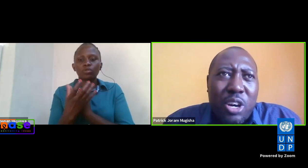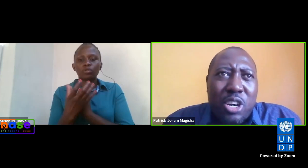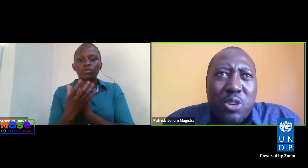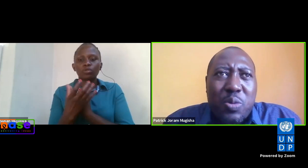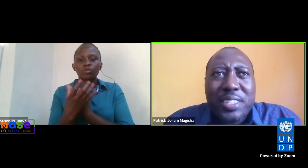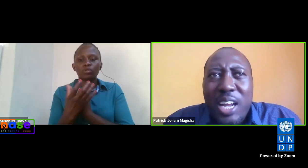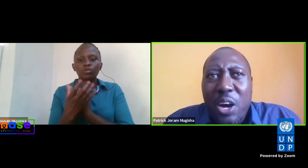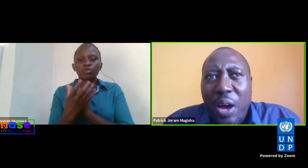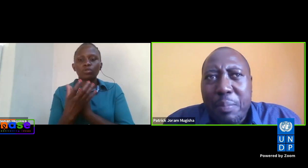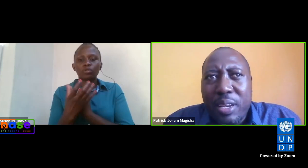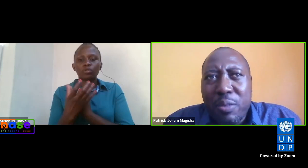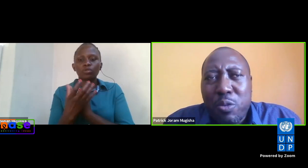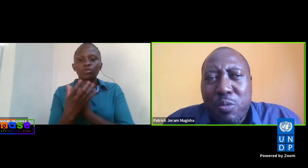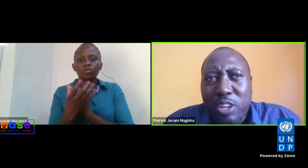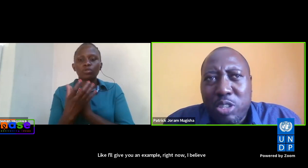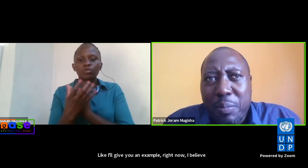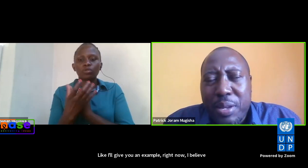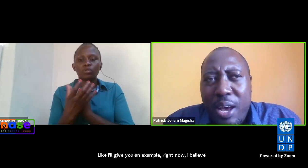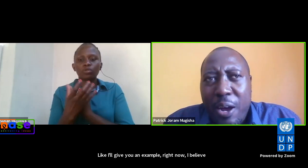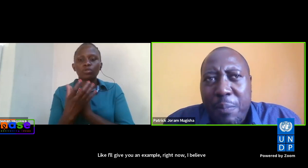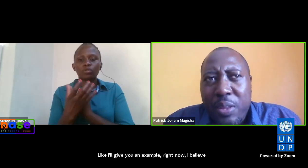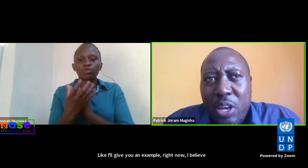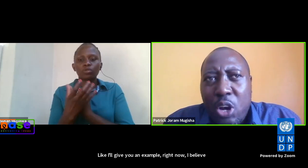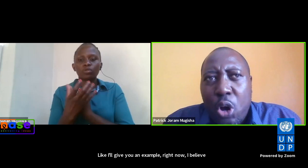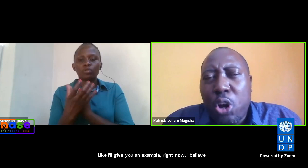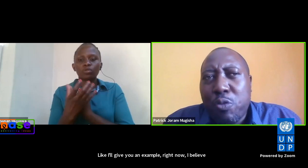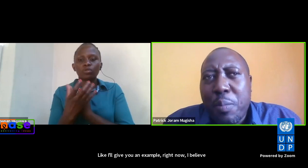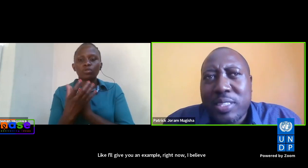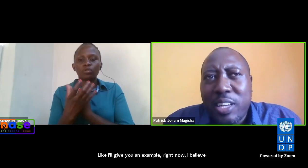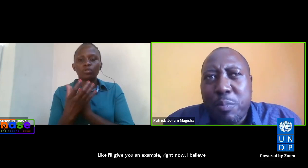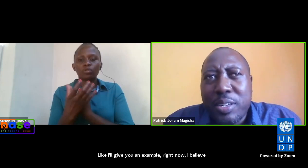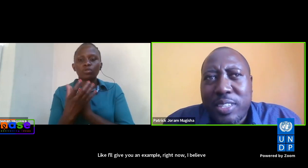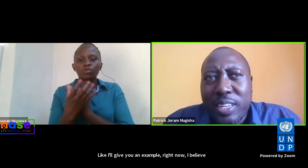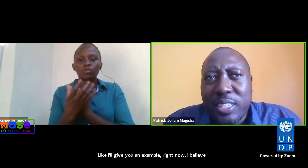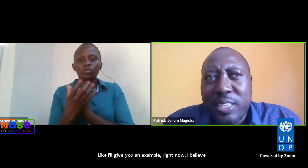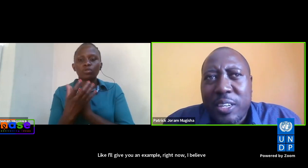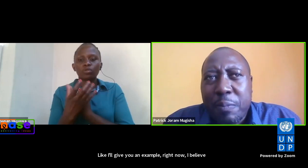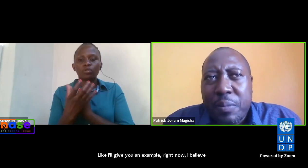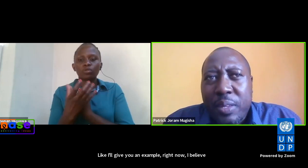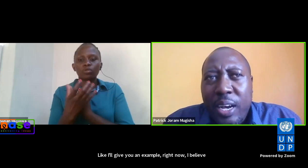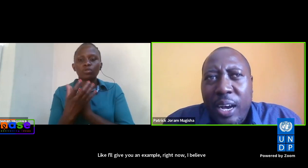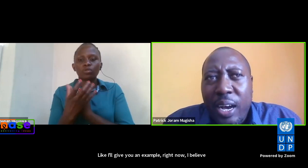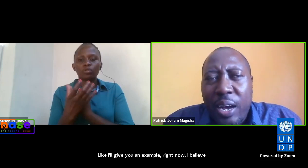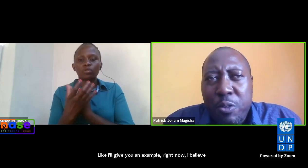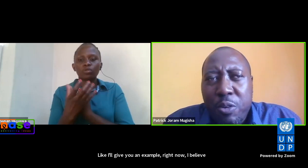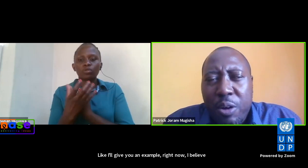example. Right now, I believe you've actually been, all of you must have been tested